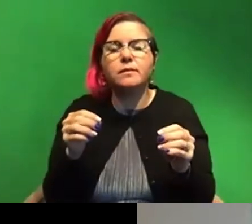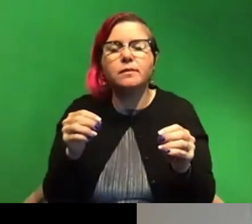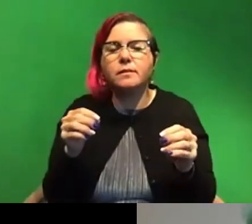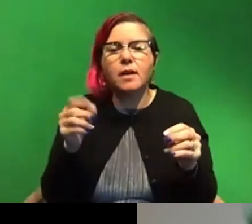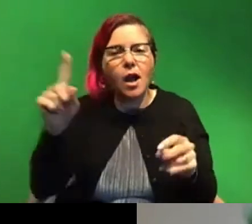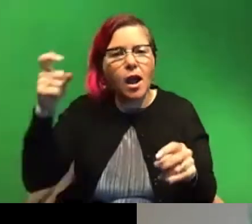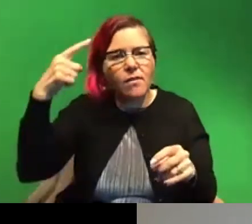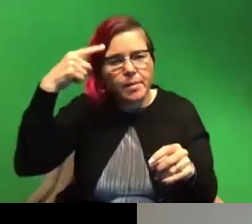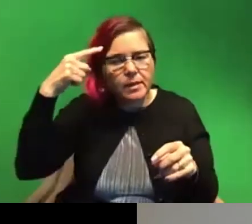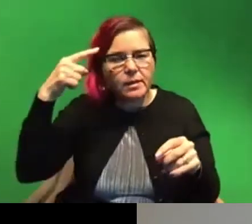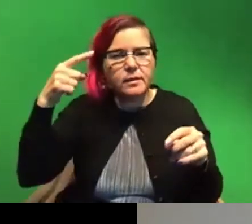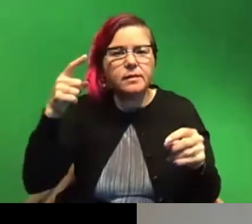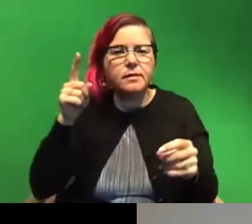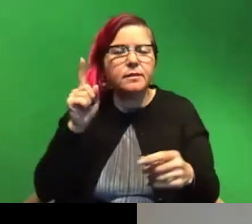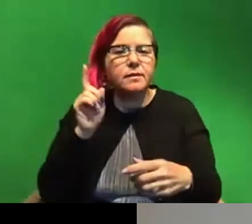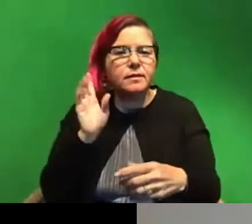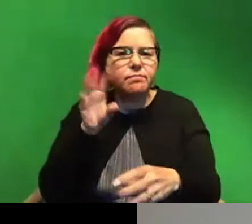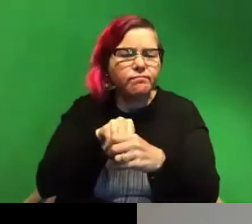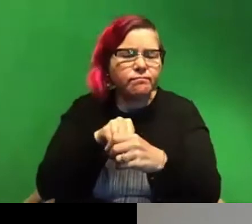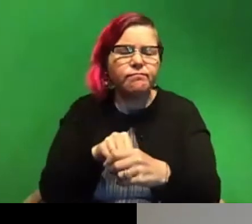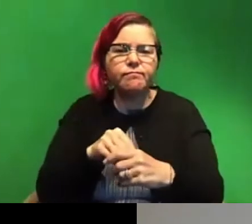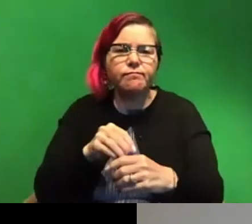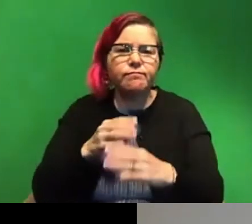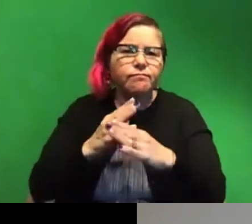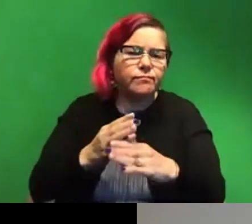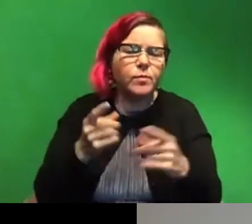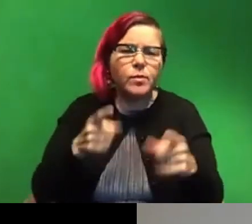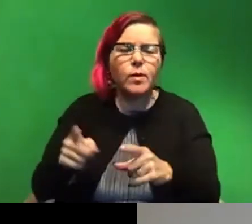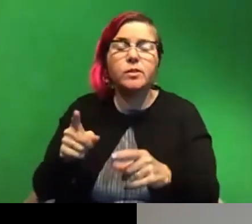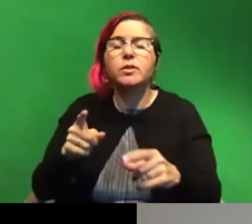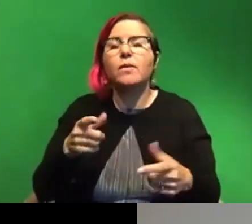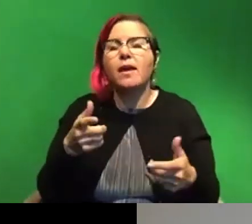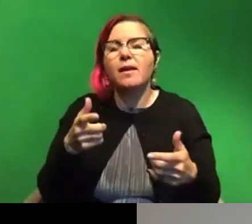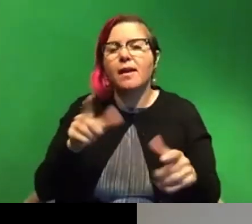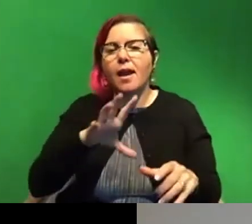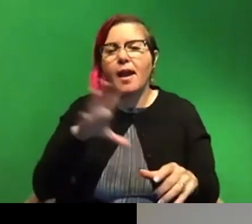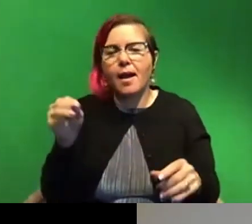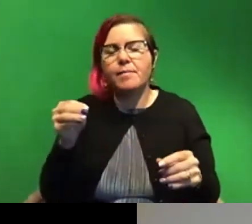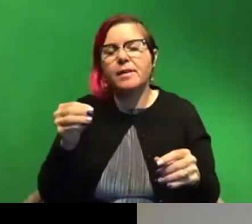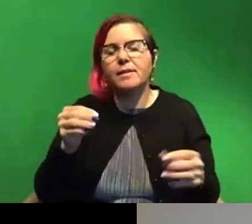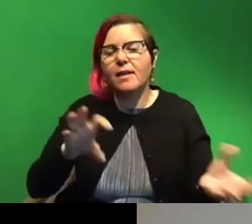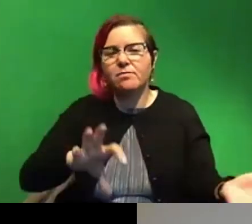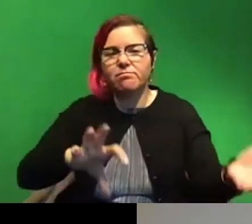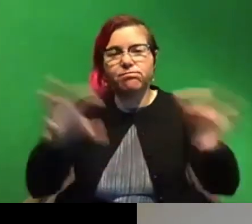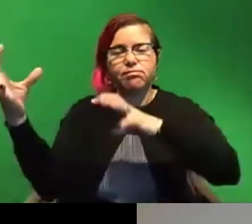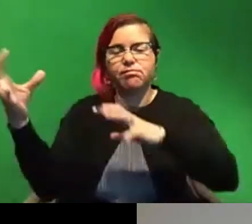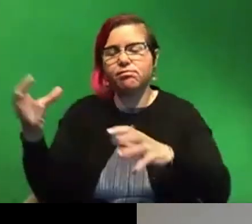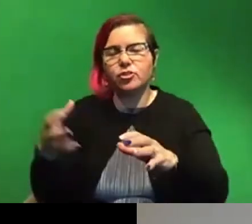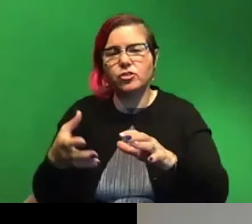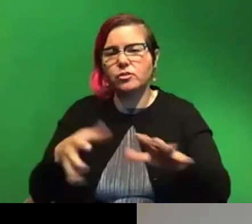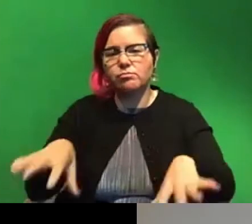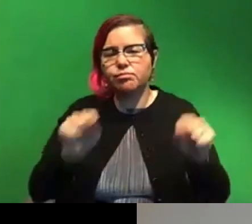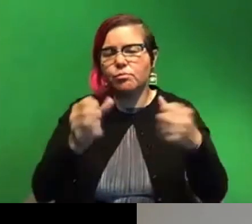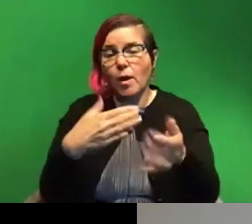government interference with what's happening. And I think that lets these companies kind of run amok sometimes and do whatever they want to.